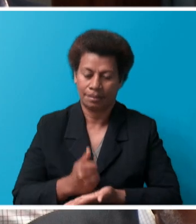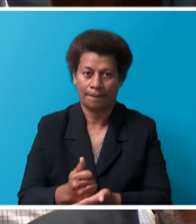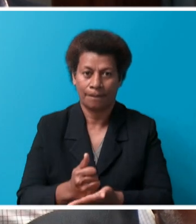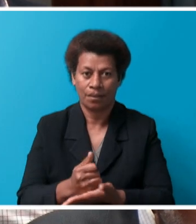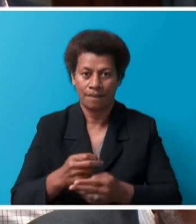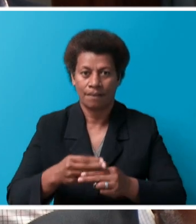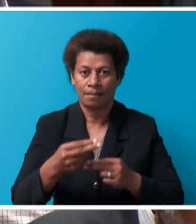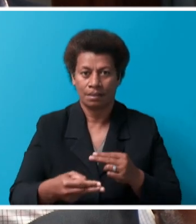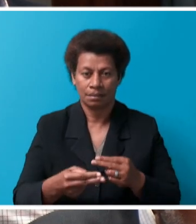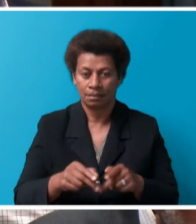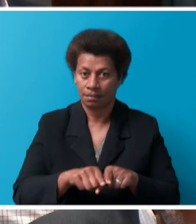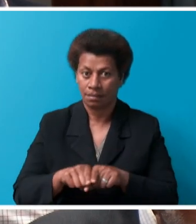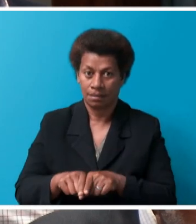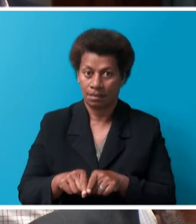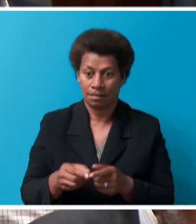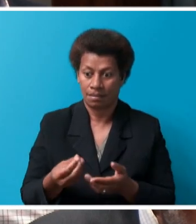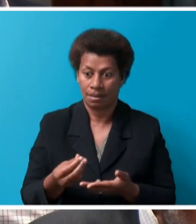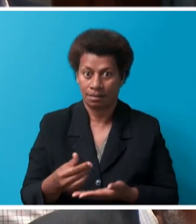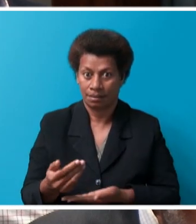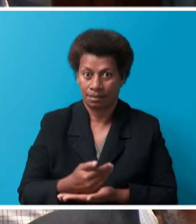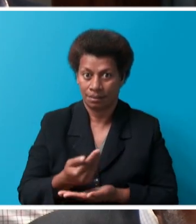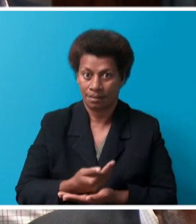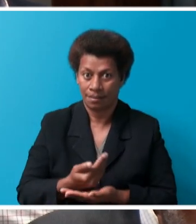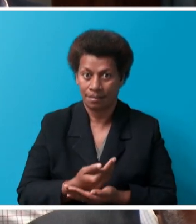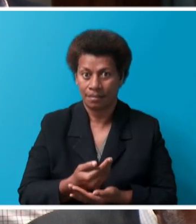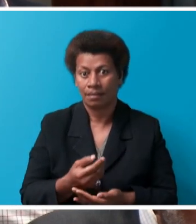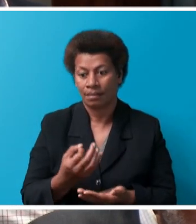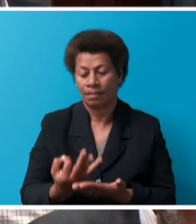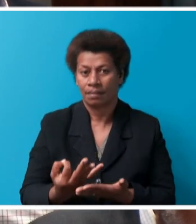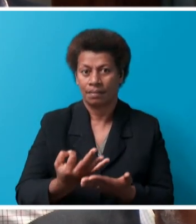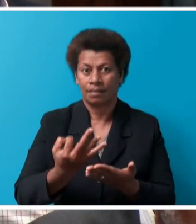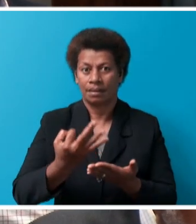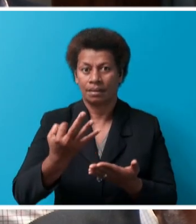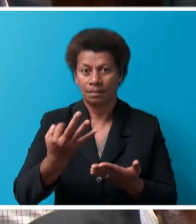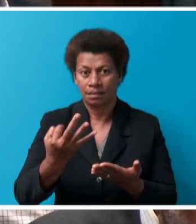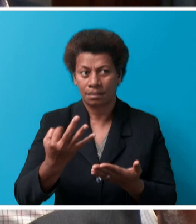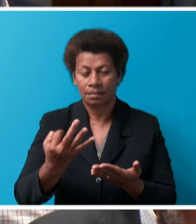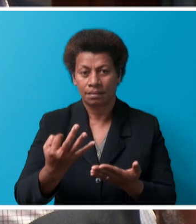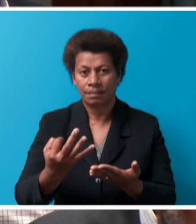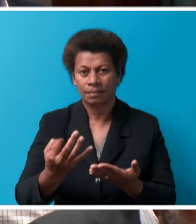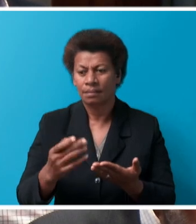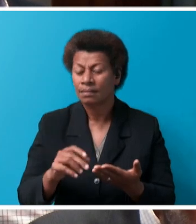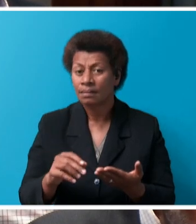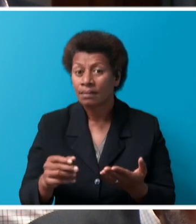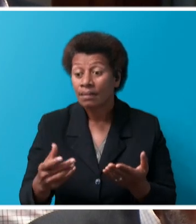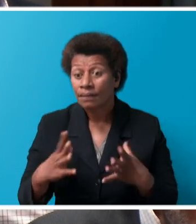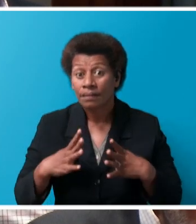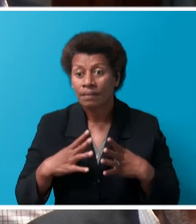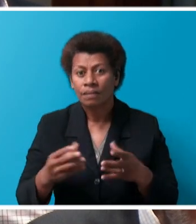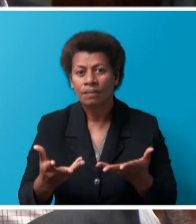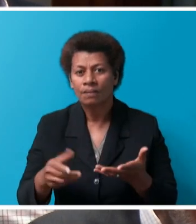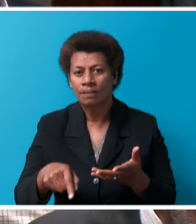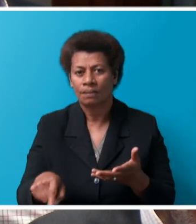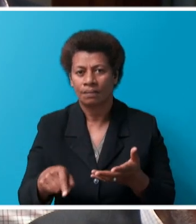Let me say this, Mr. Speaker, sir, that financial liberation for Fiji is in agriculture.